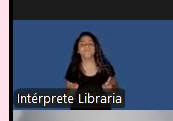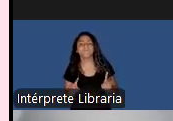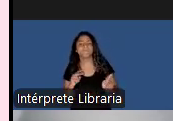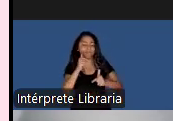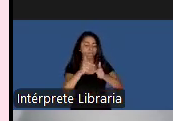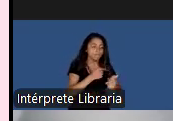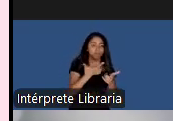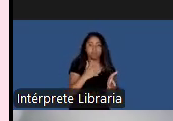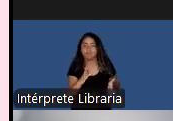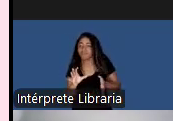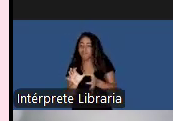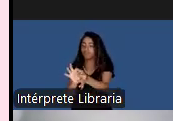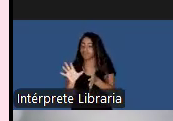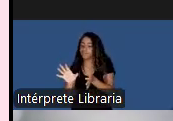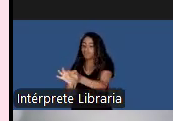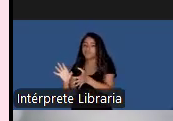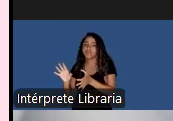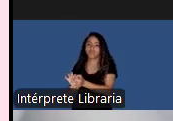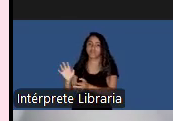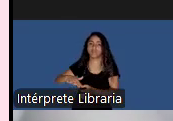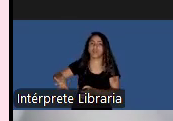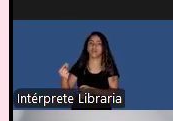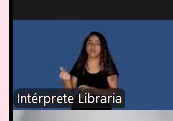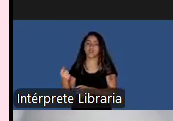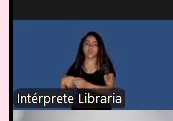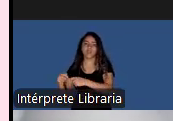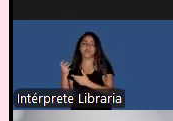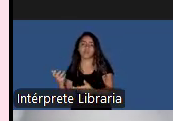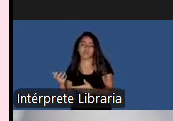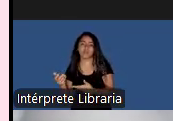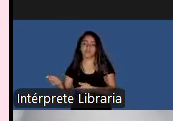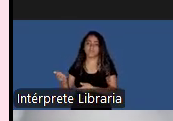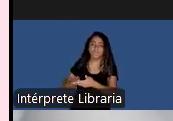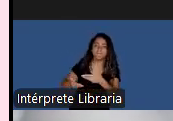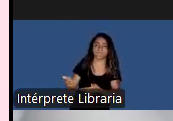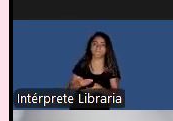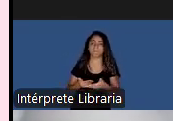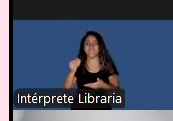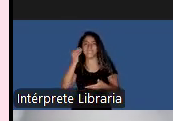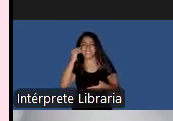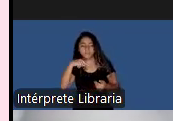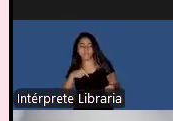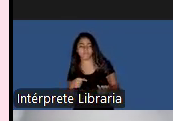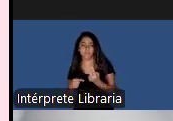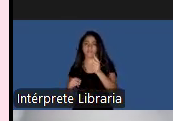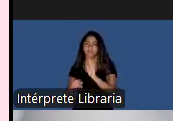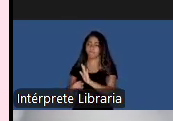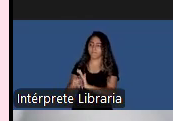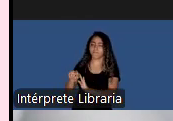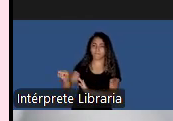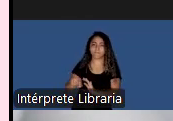working to increase engagement with more financial services to foster